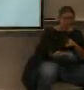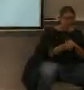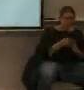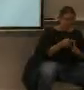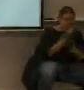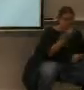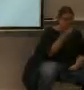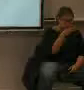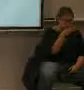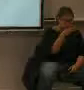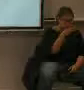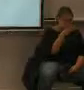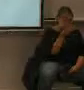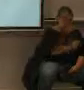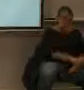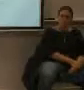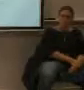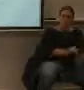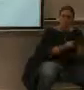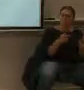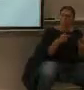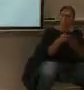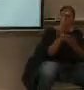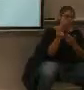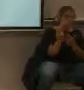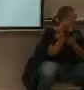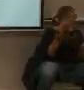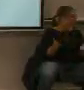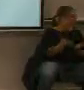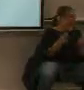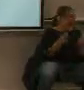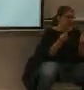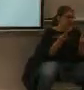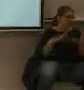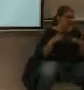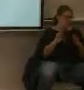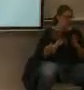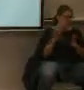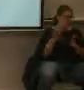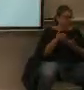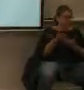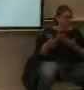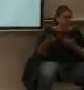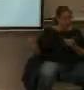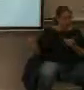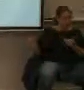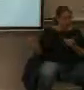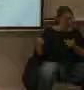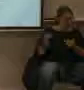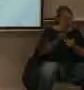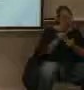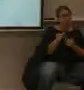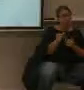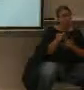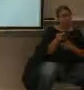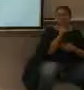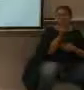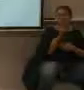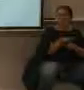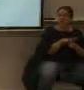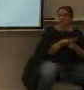it. However, there are programs to encourage landowners to do that. And then also the other thing is,